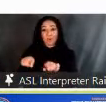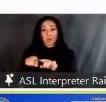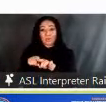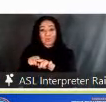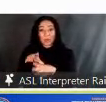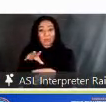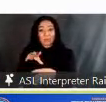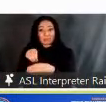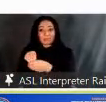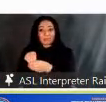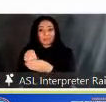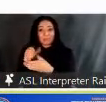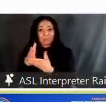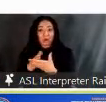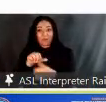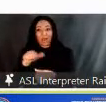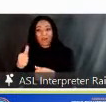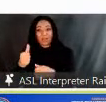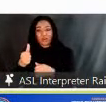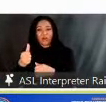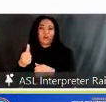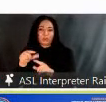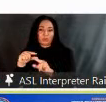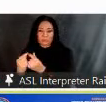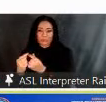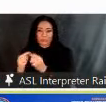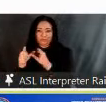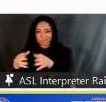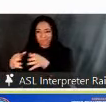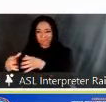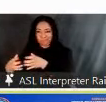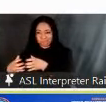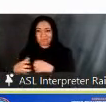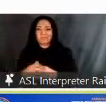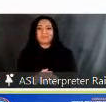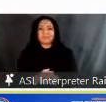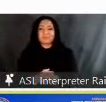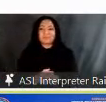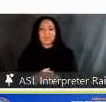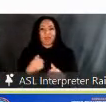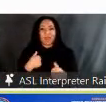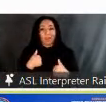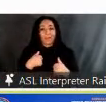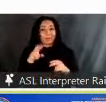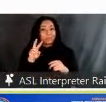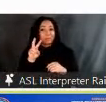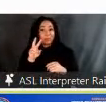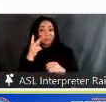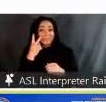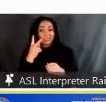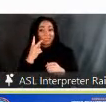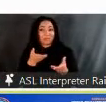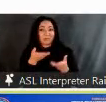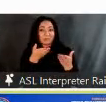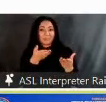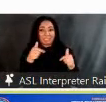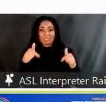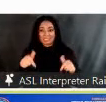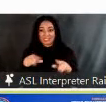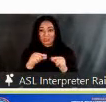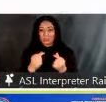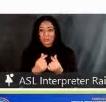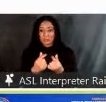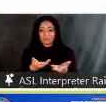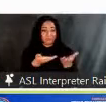other marginalized groups. Now, I look forward to seeing the recommendations this work group puts forward and to continuing